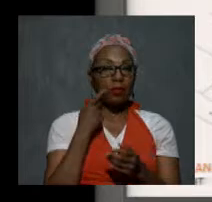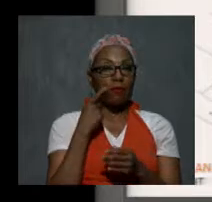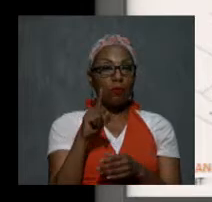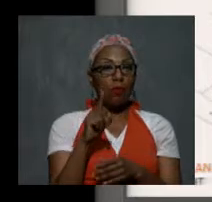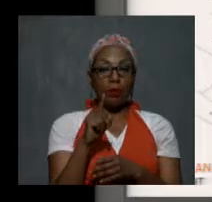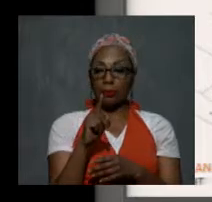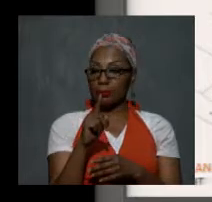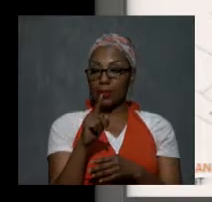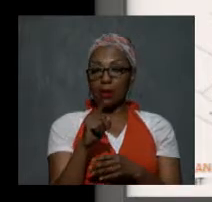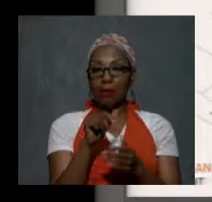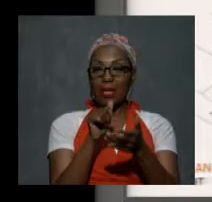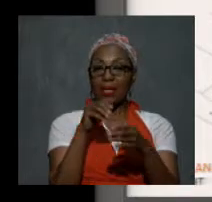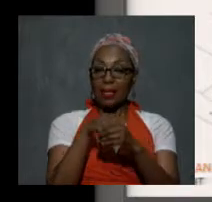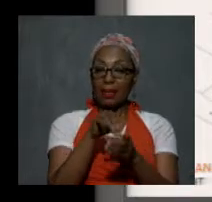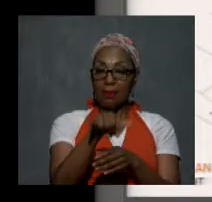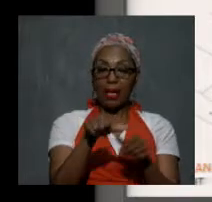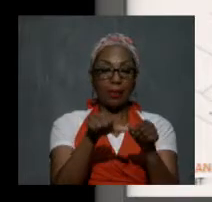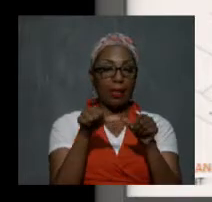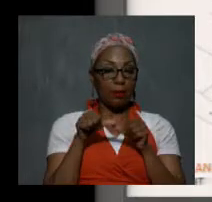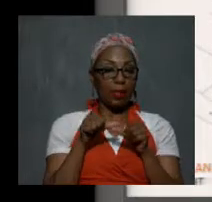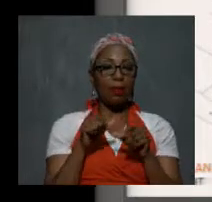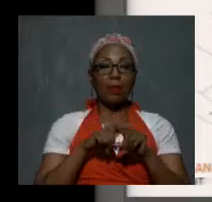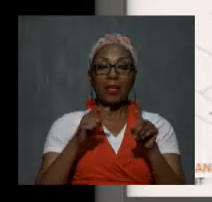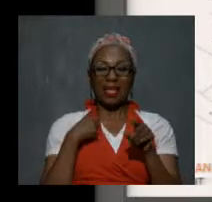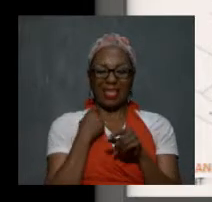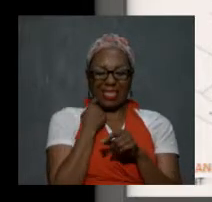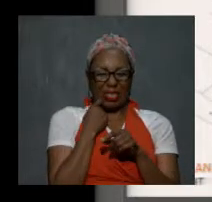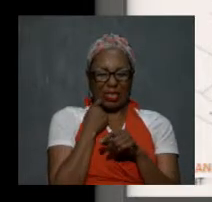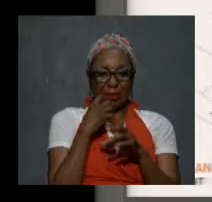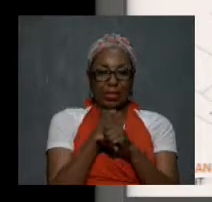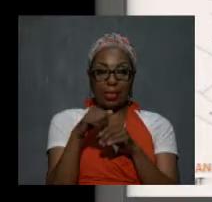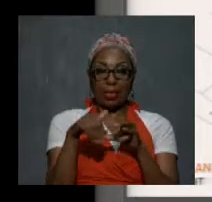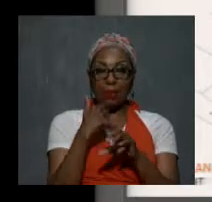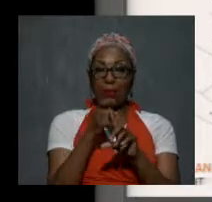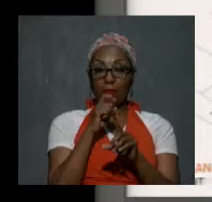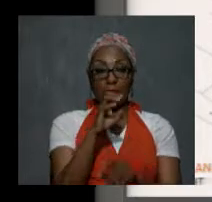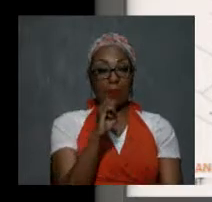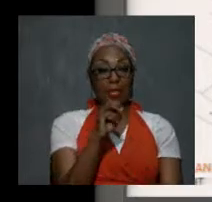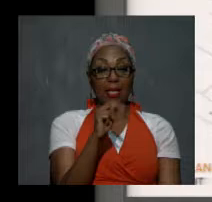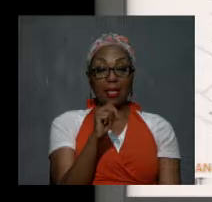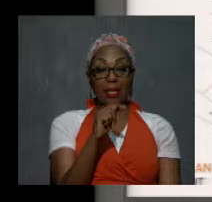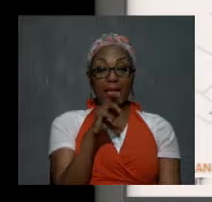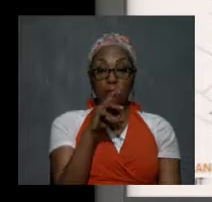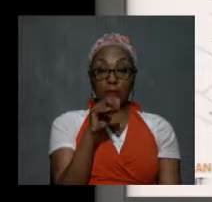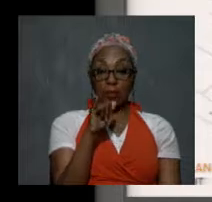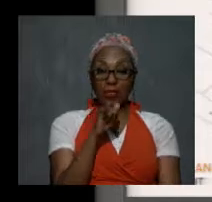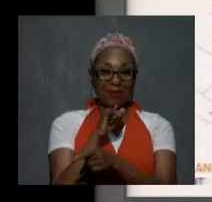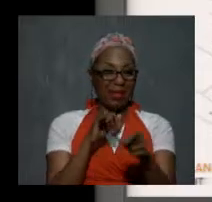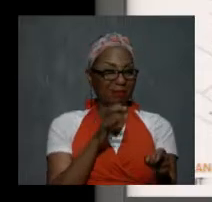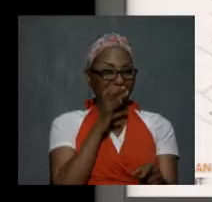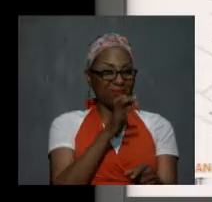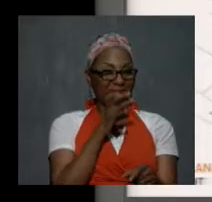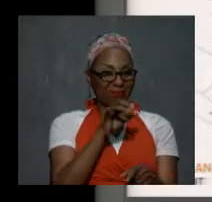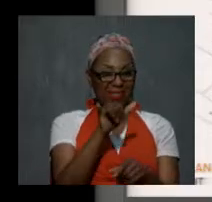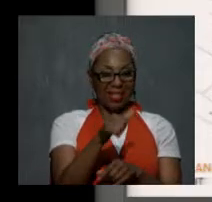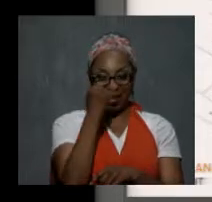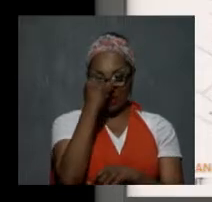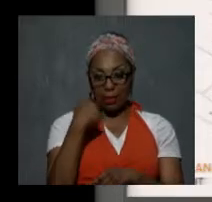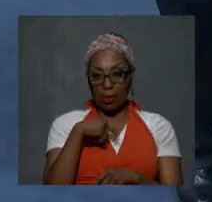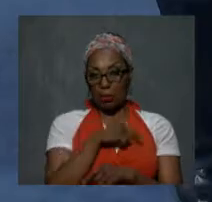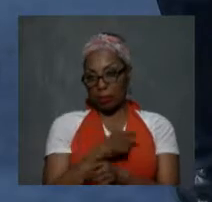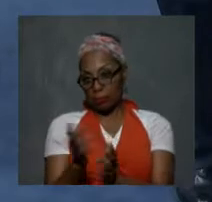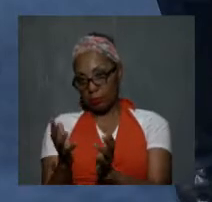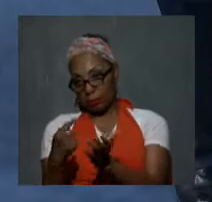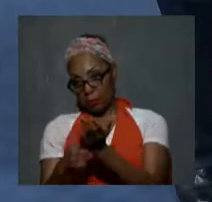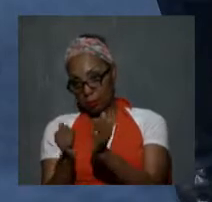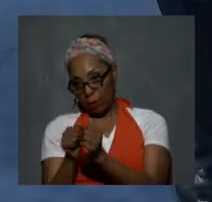evergreen screen in that area. Although I just got an email from Entergy this morning and they didn't like that idea. So we'll be talking to them